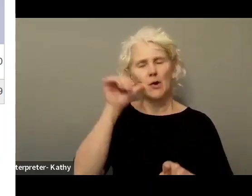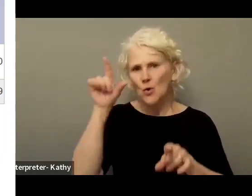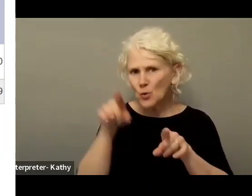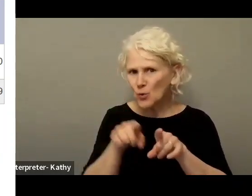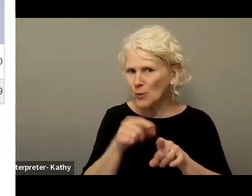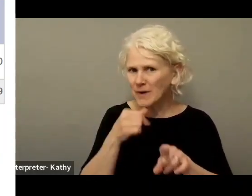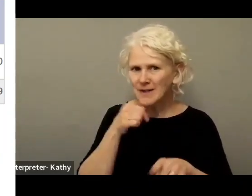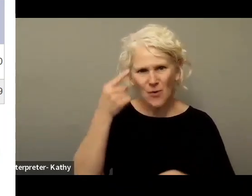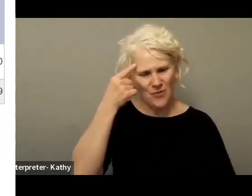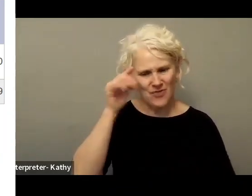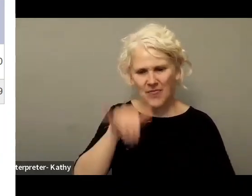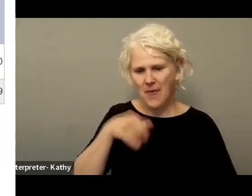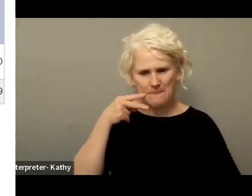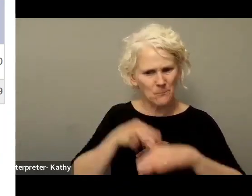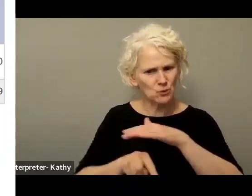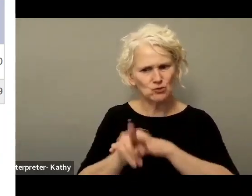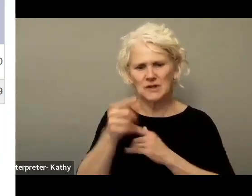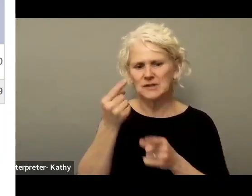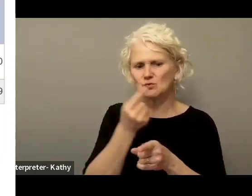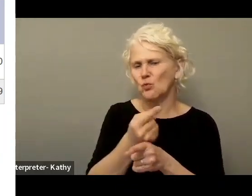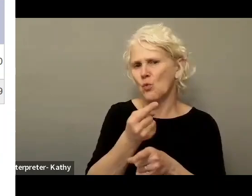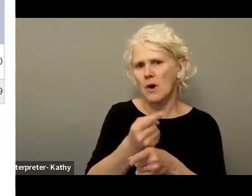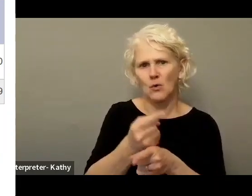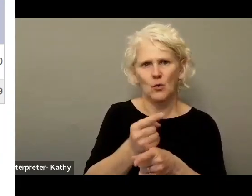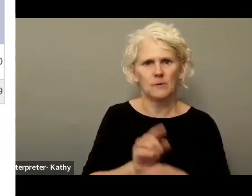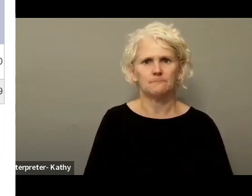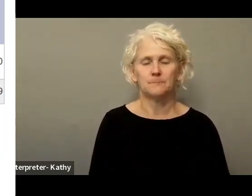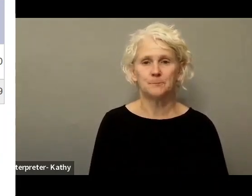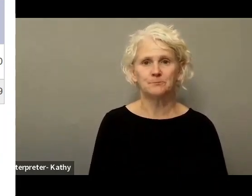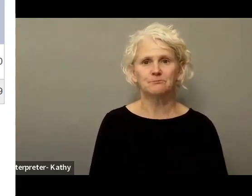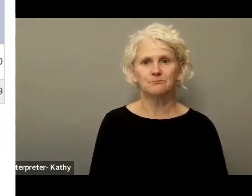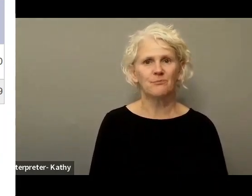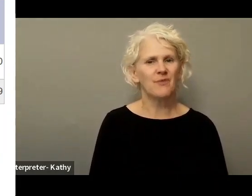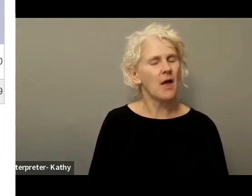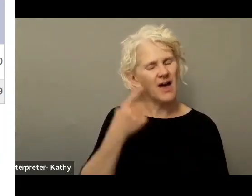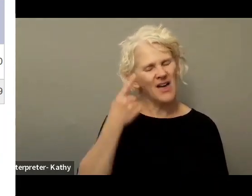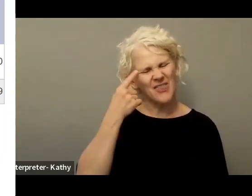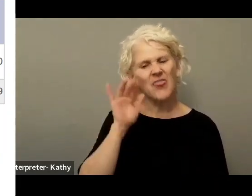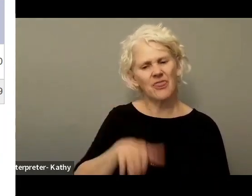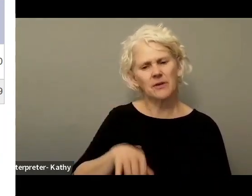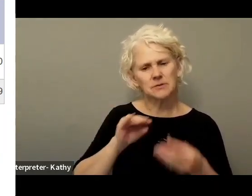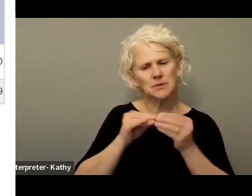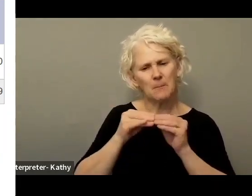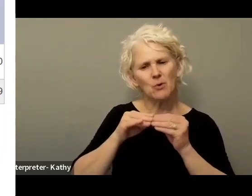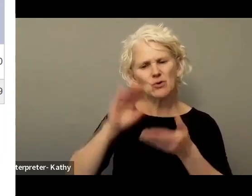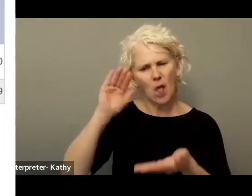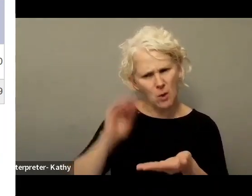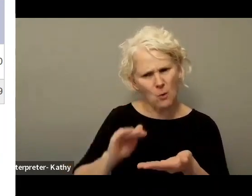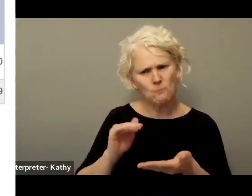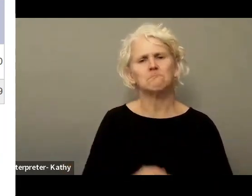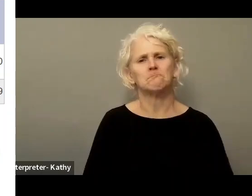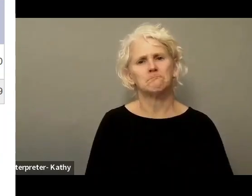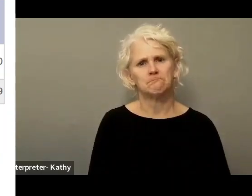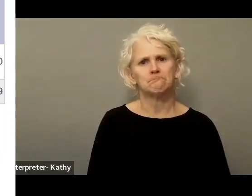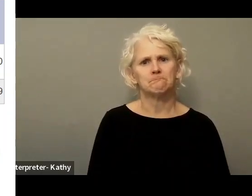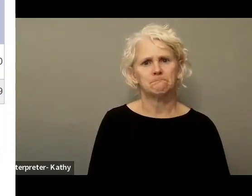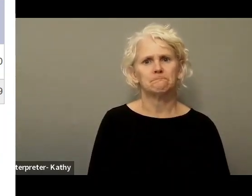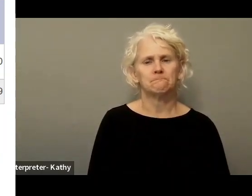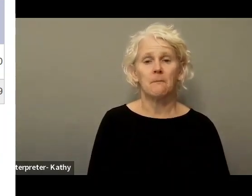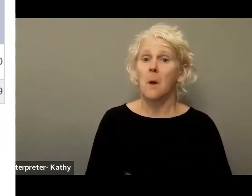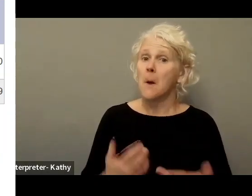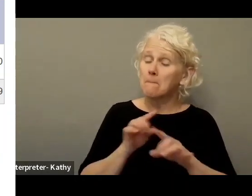that the projection is accurate. I think it's way too low. But the fact is